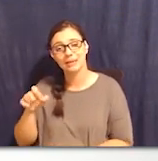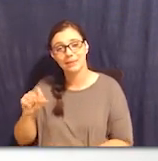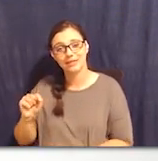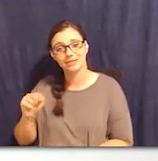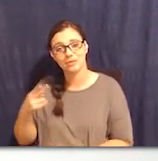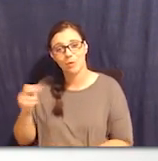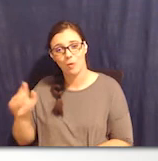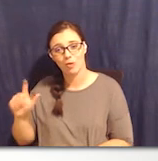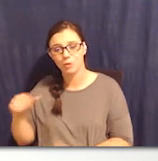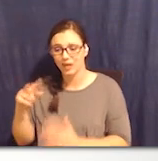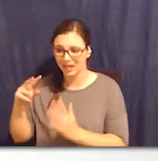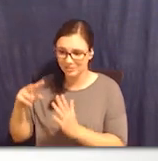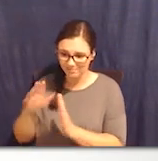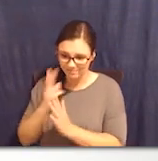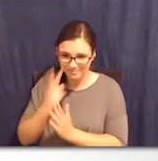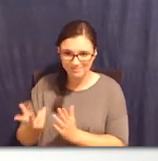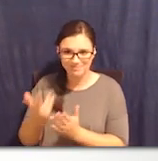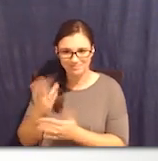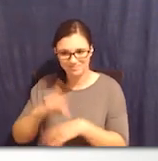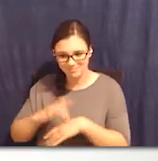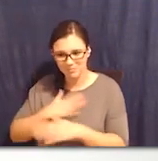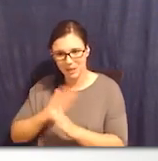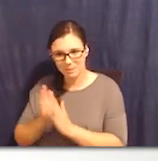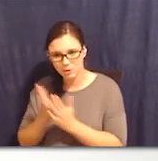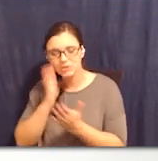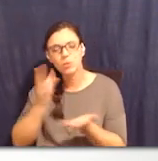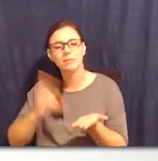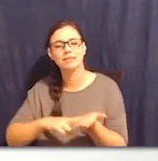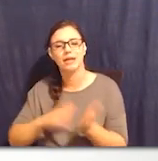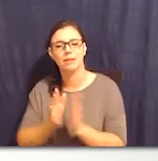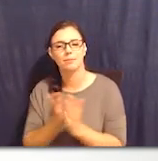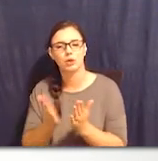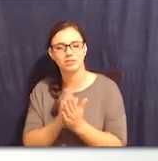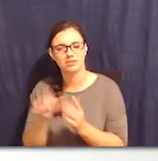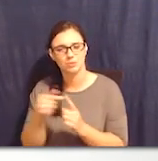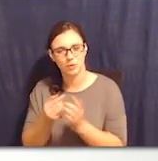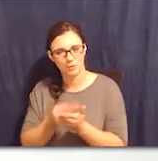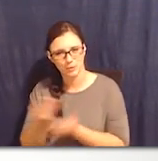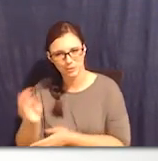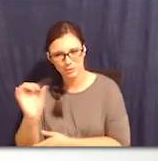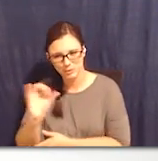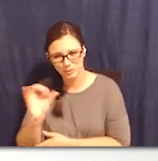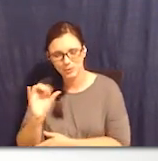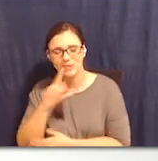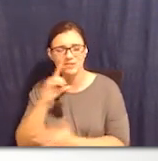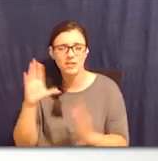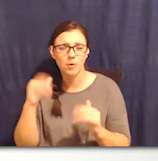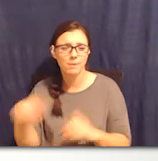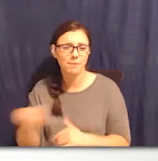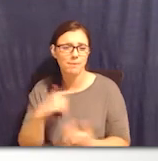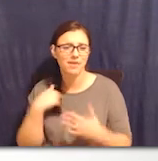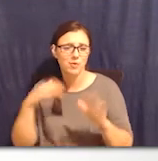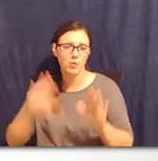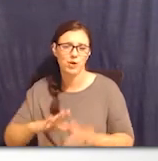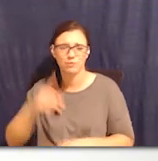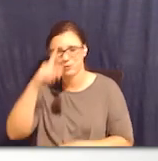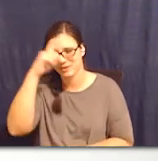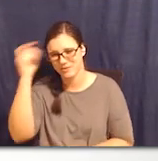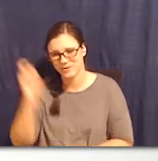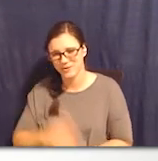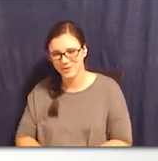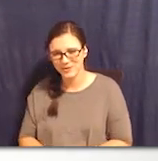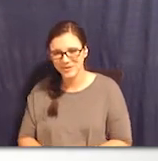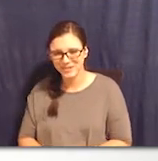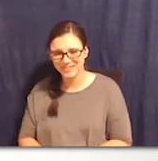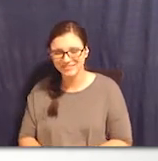see you all at the exhibit hall where you can take a closer look at my books, and I'll be signing books upon purchasing, and I